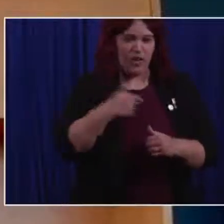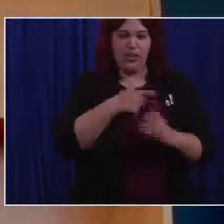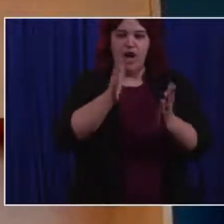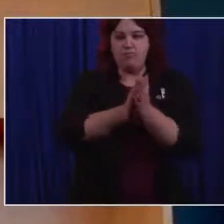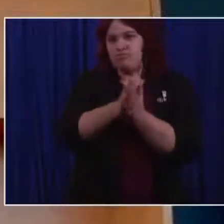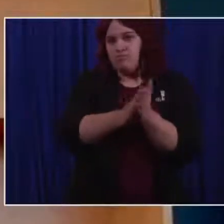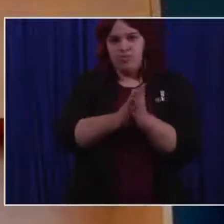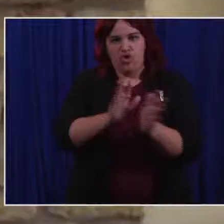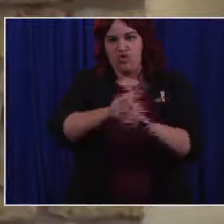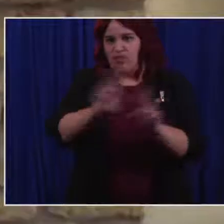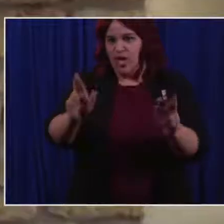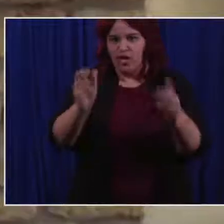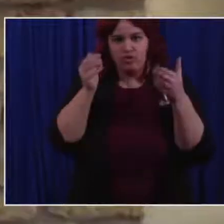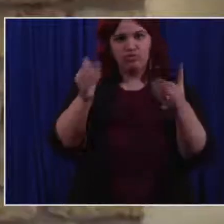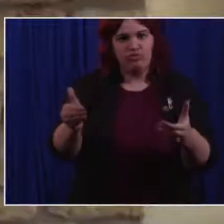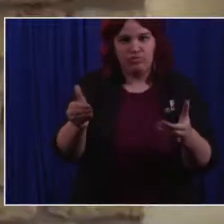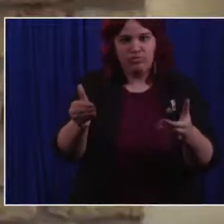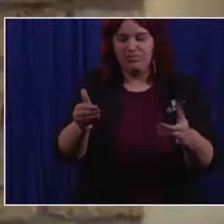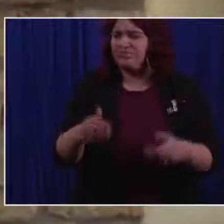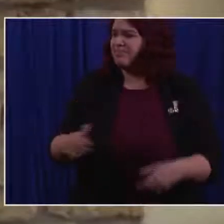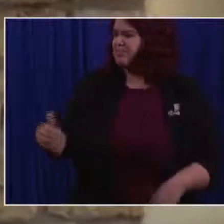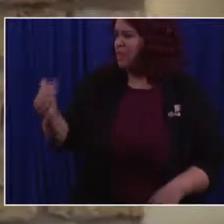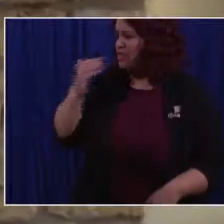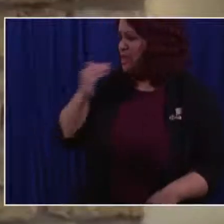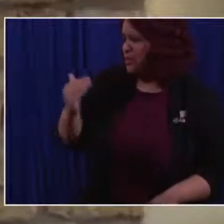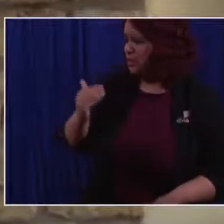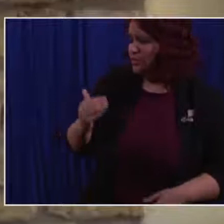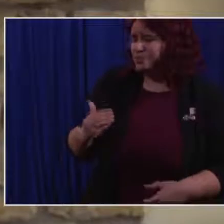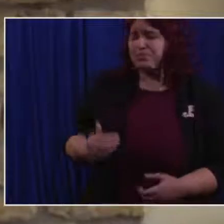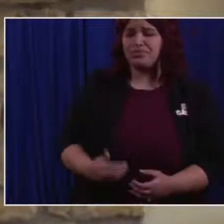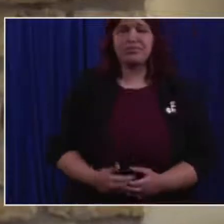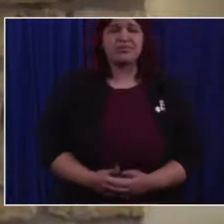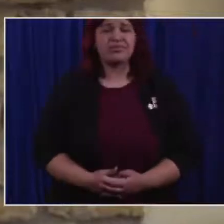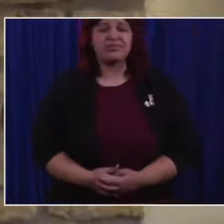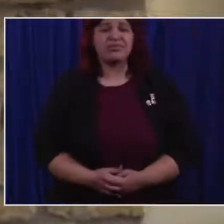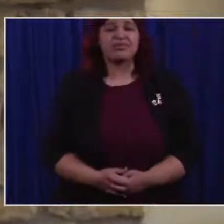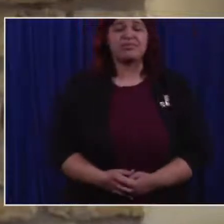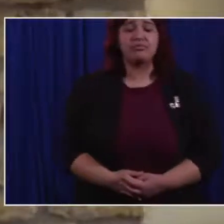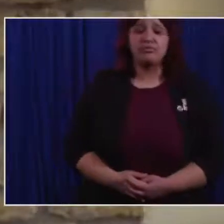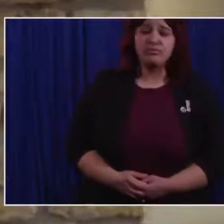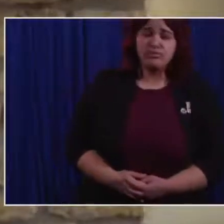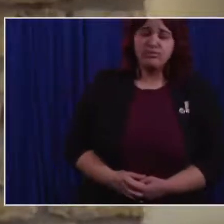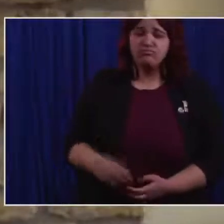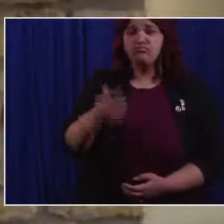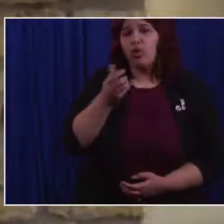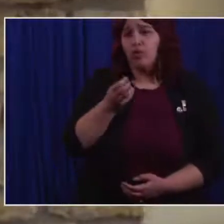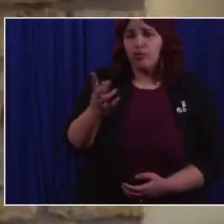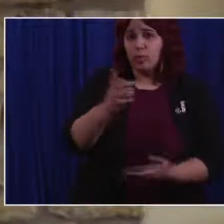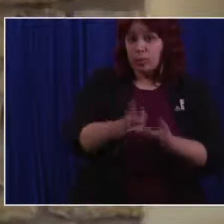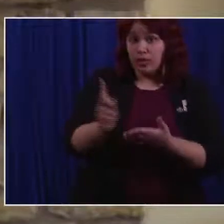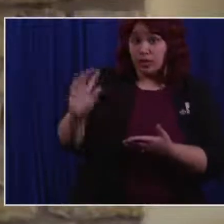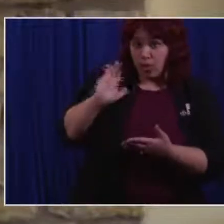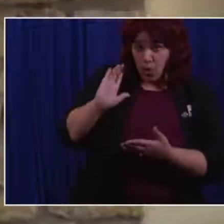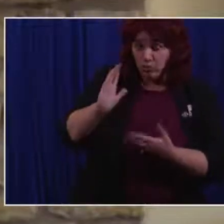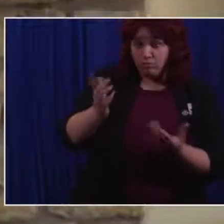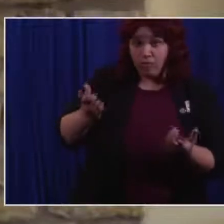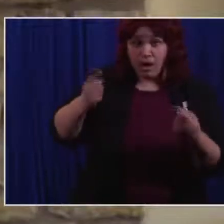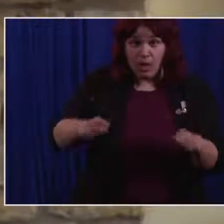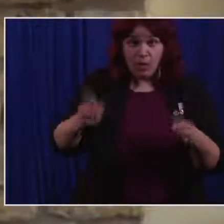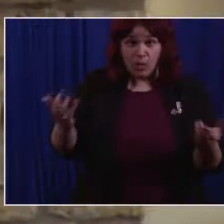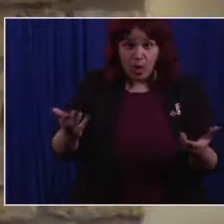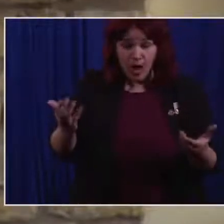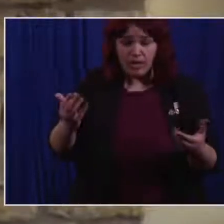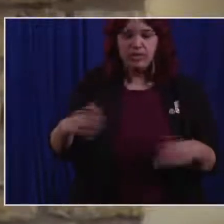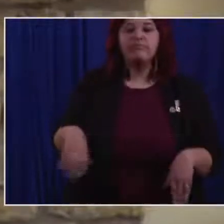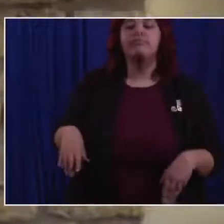you. Thank you very much. A few weeks ago, we contacted the Ohio Business Roundtable. Pat